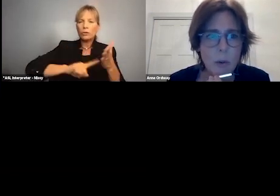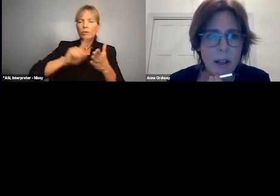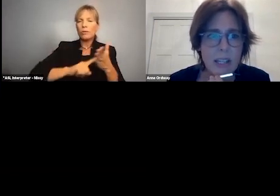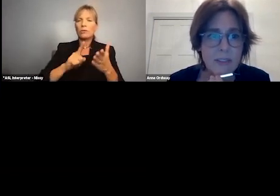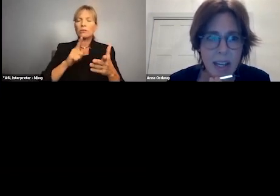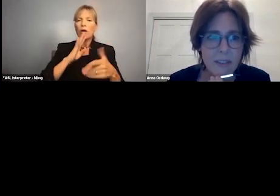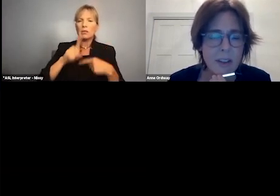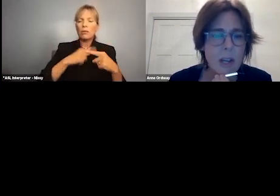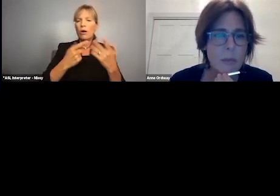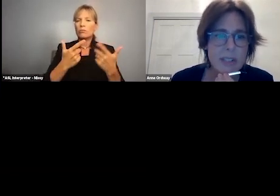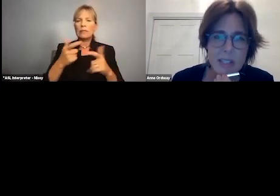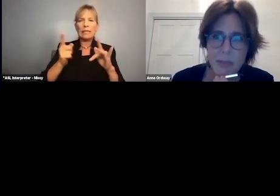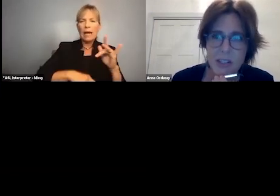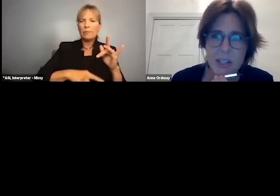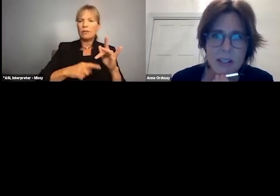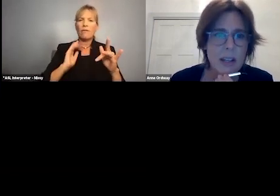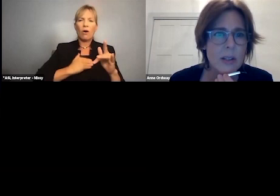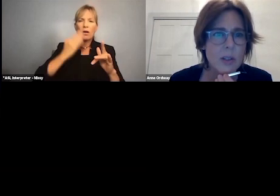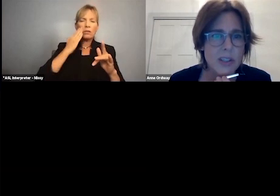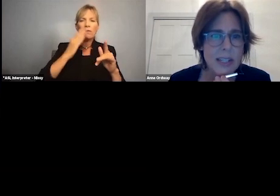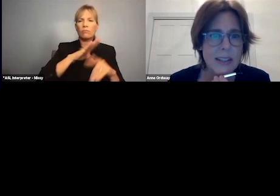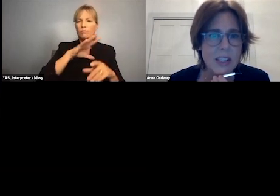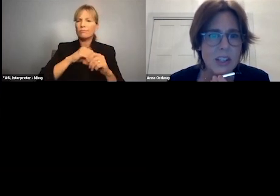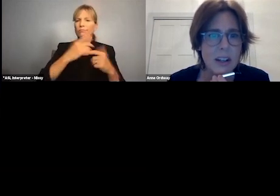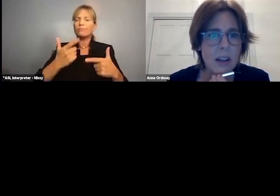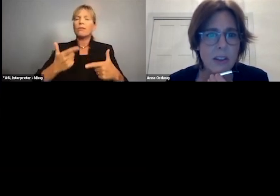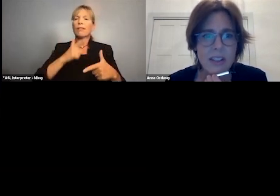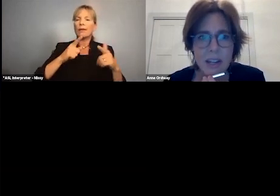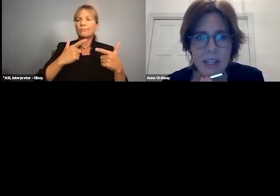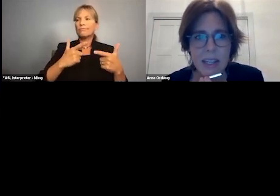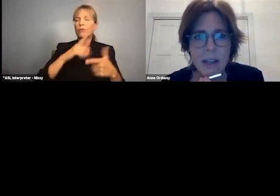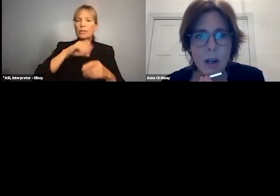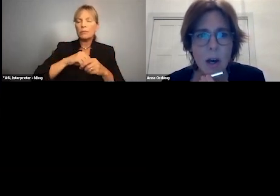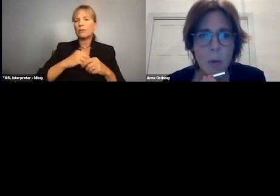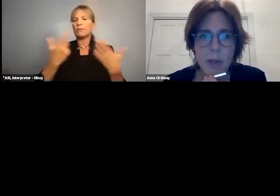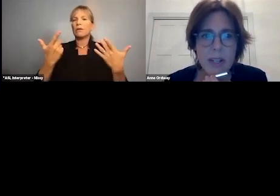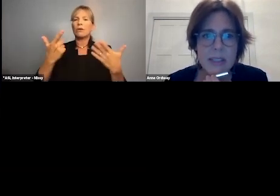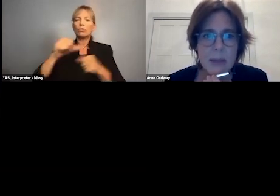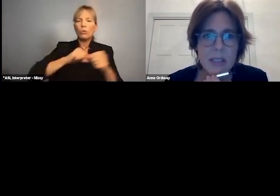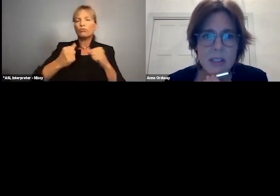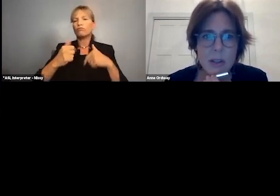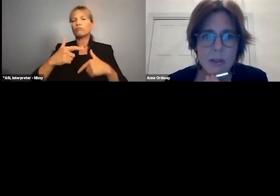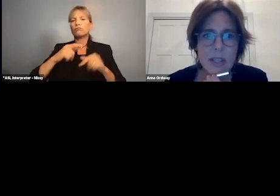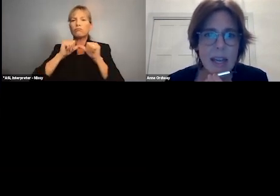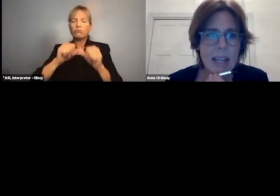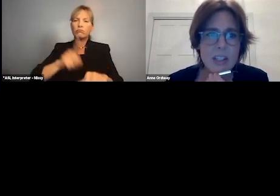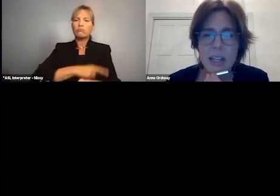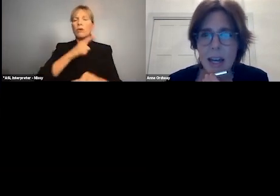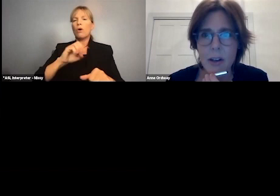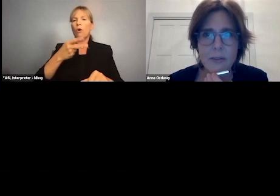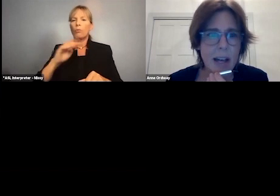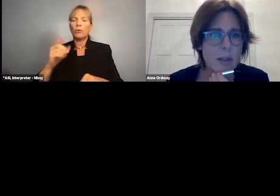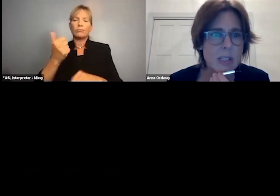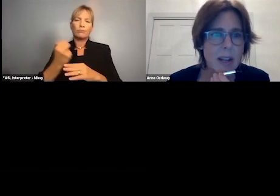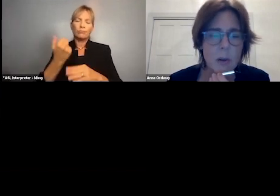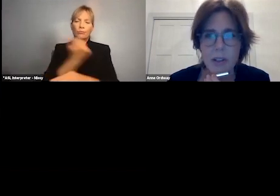our knowledge of quality of life, participation, social isolation, longevity, opioid and substance use, and